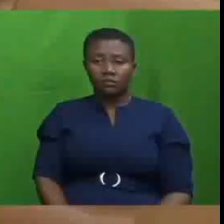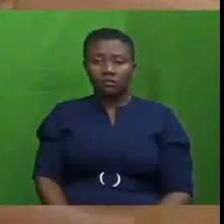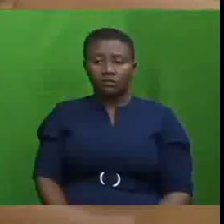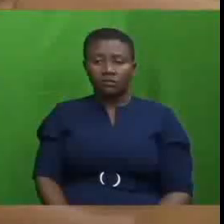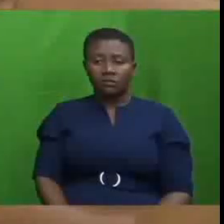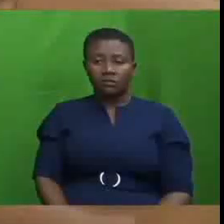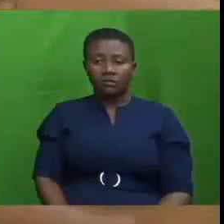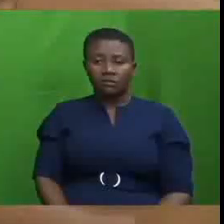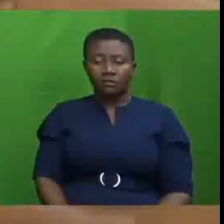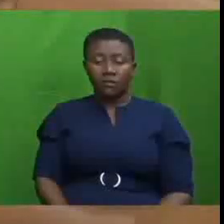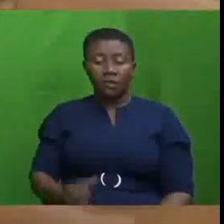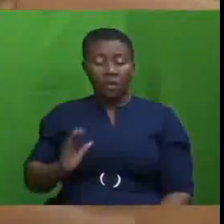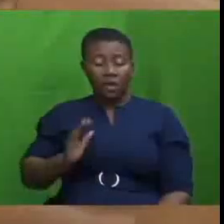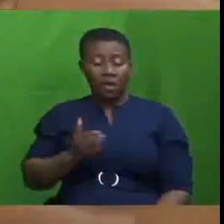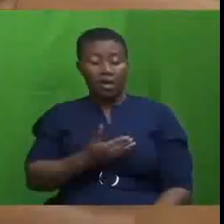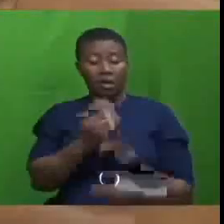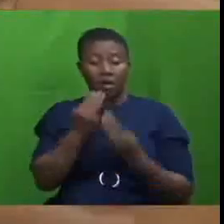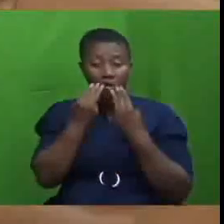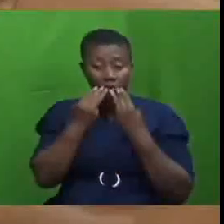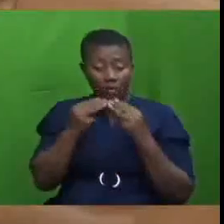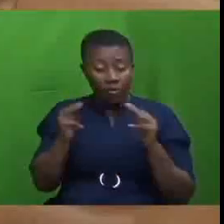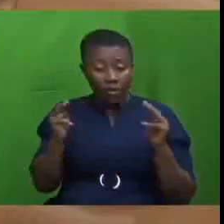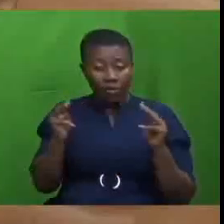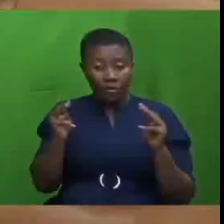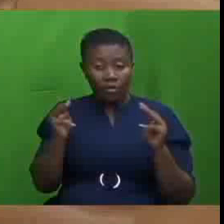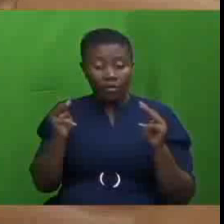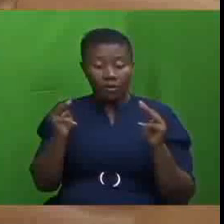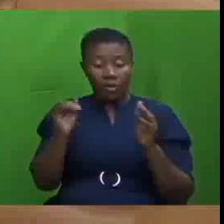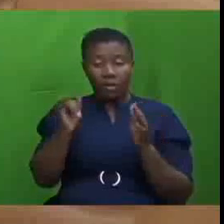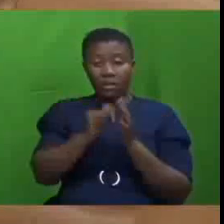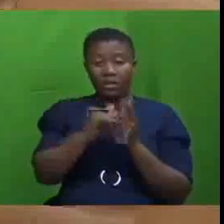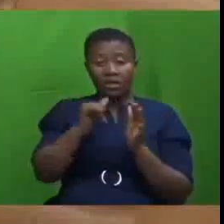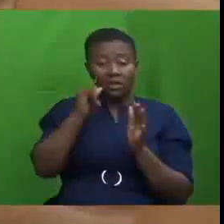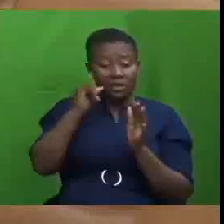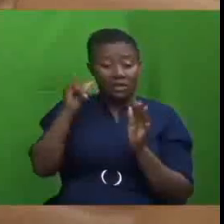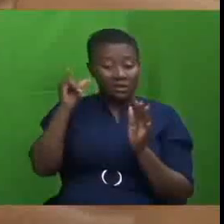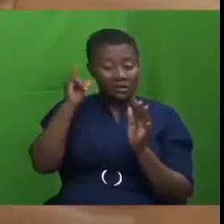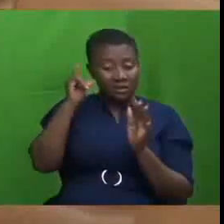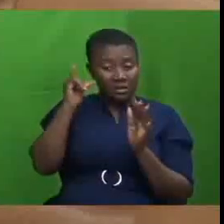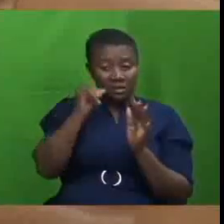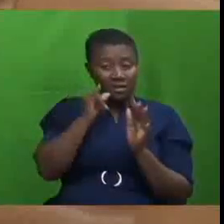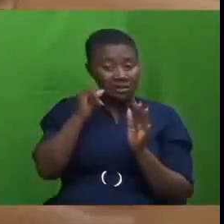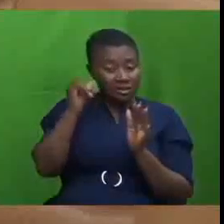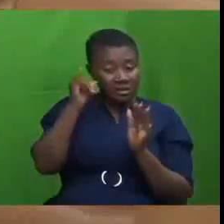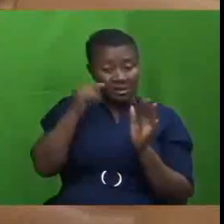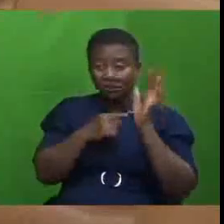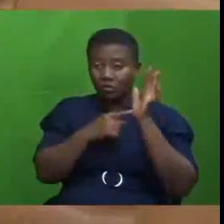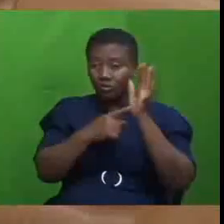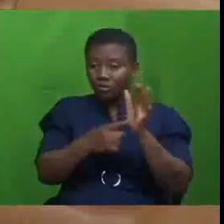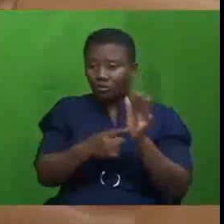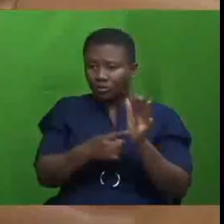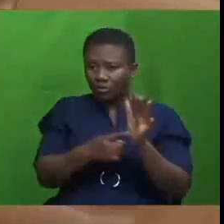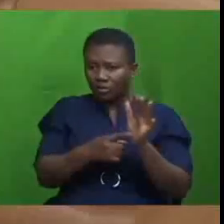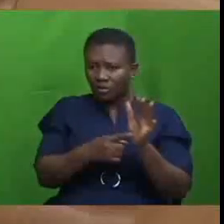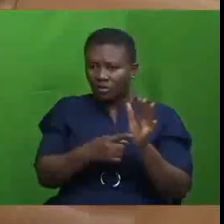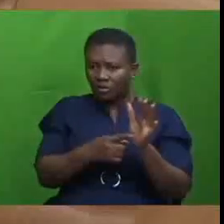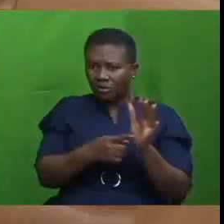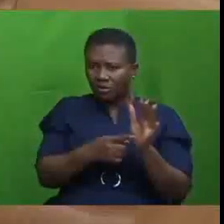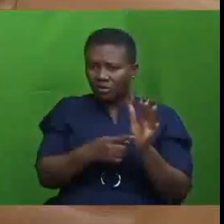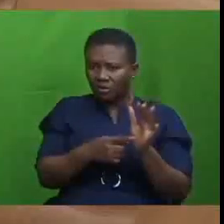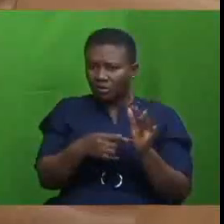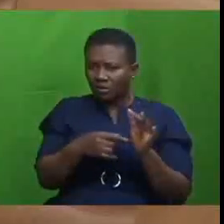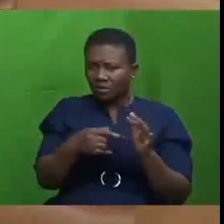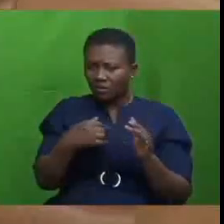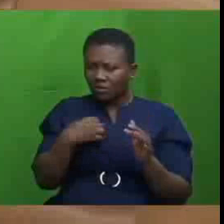our motion, which was advertised yesterday and today, has not found its